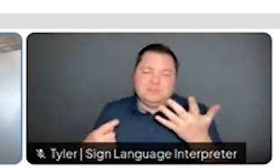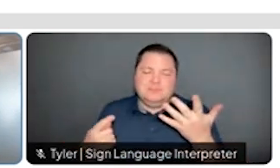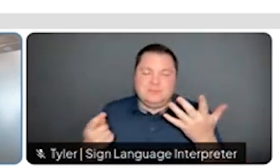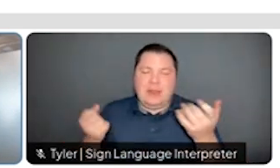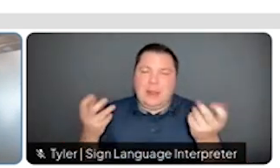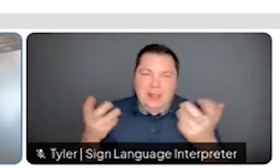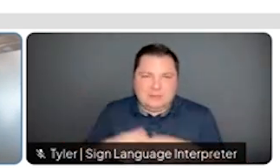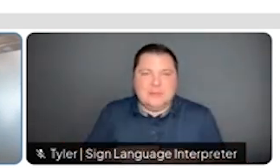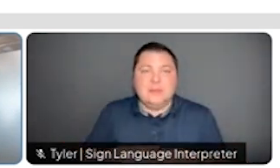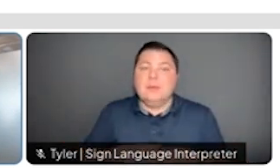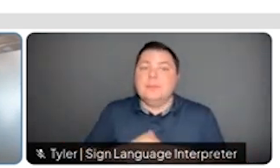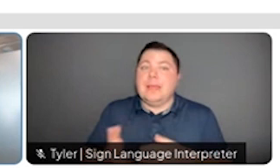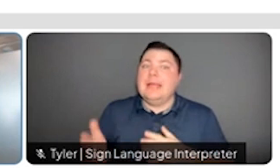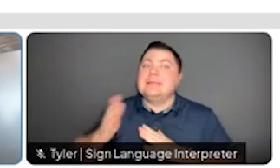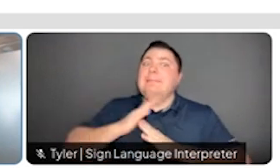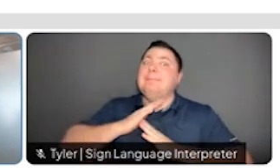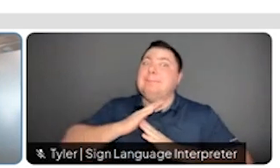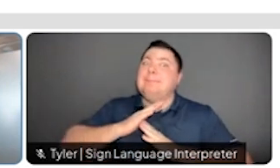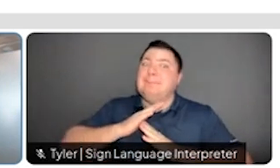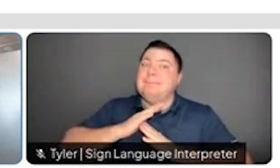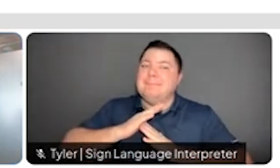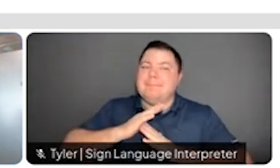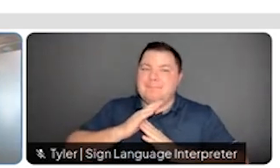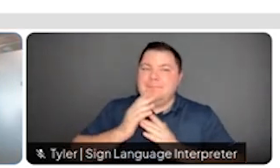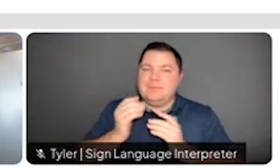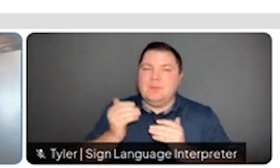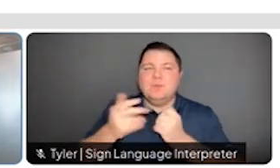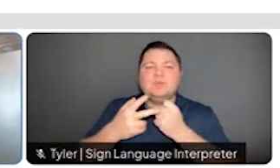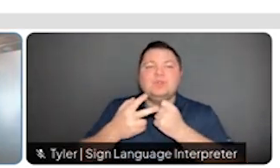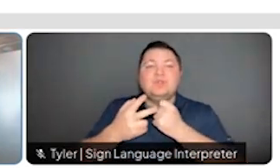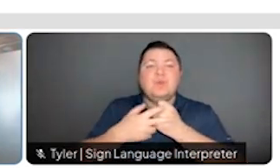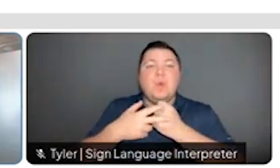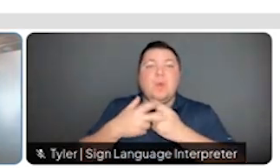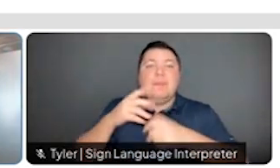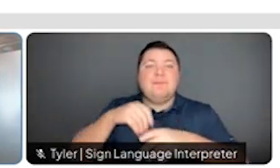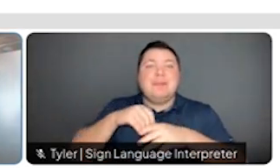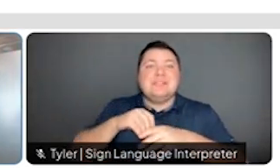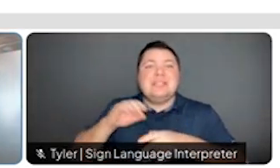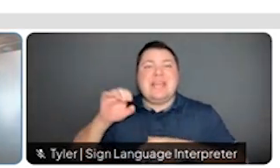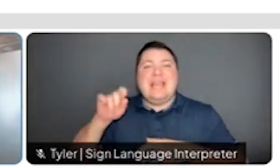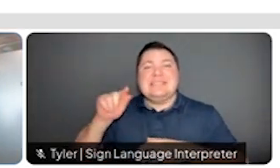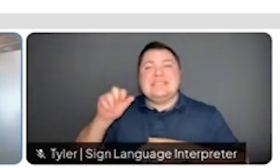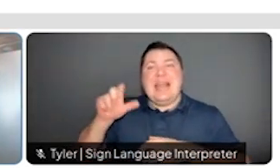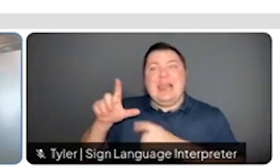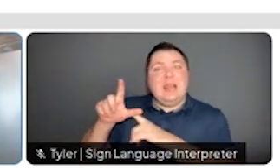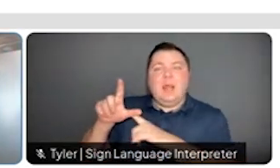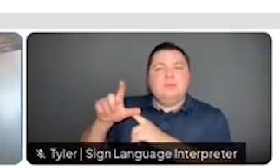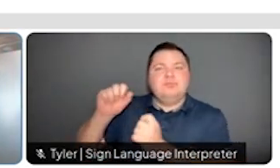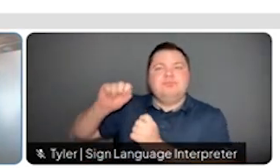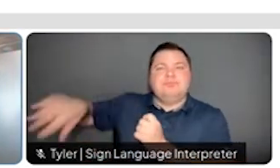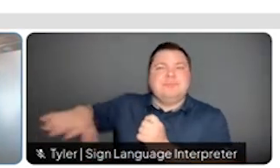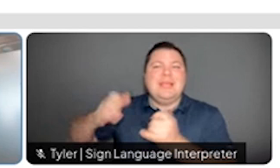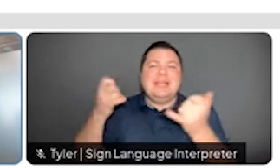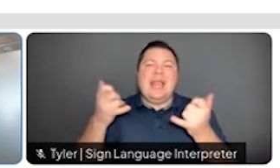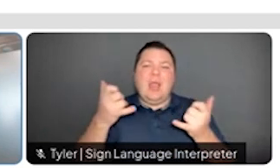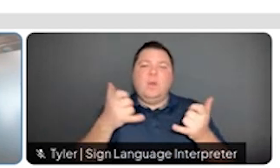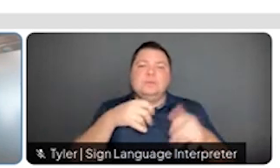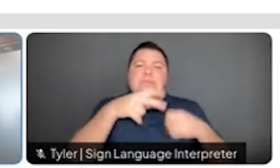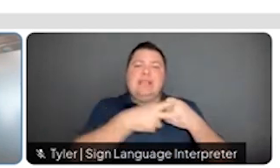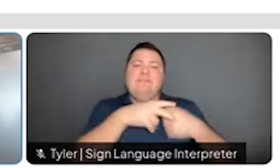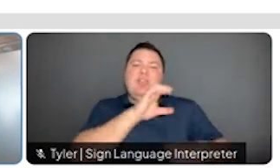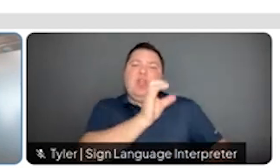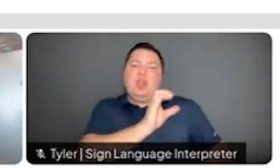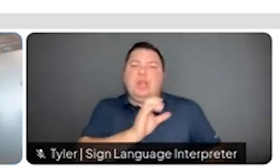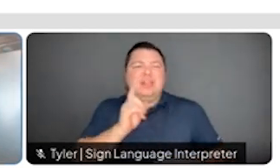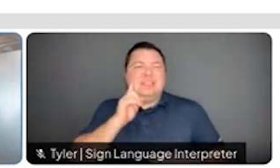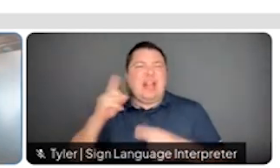more importantly, we eliminate the need for storing all of this information in Excel, which you can imagine can quickly get really messy and complicated over